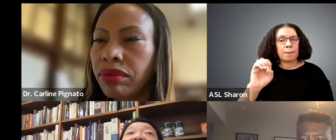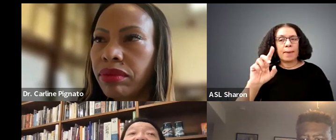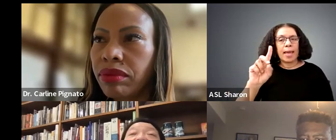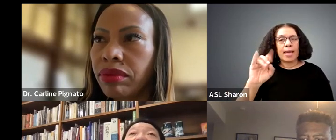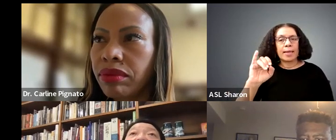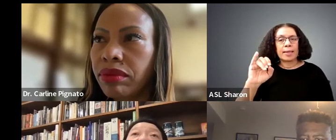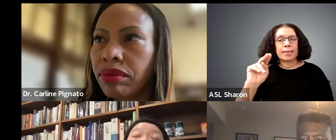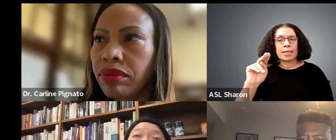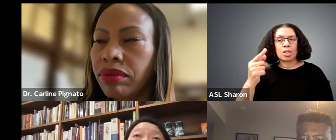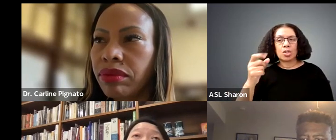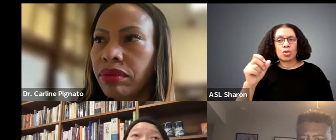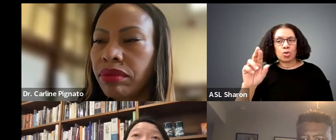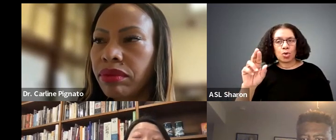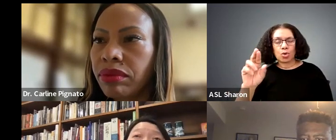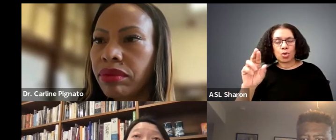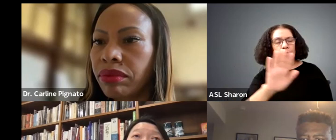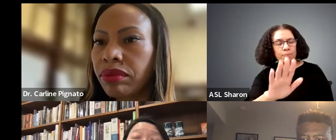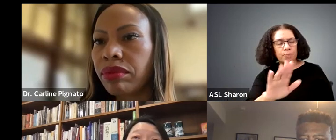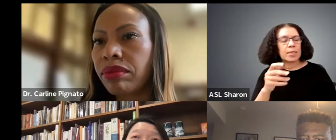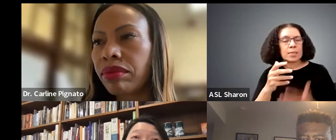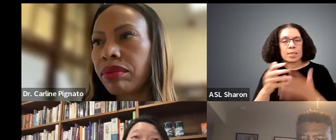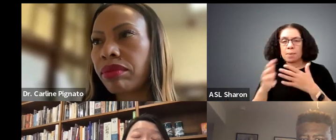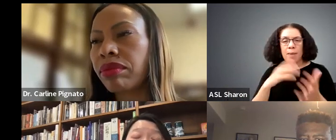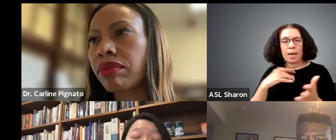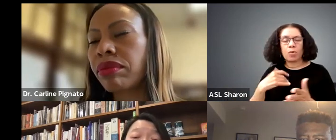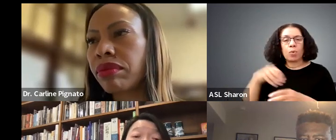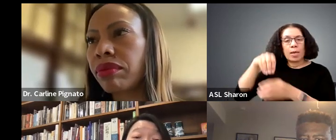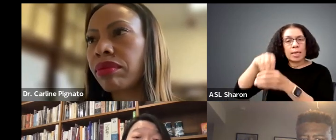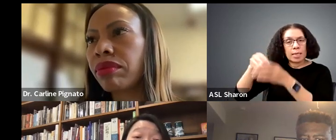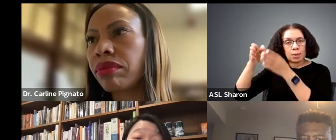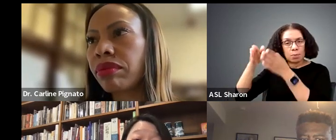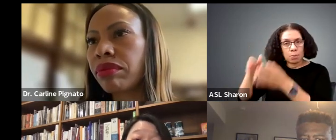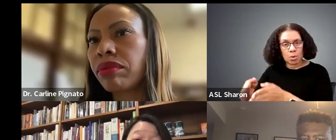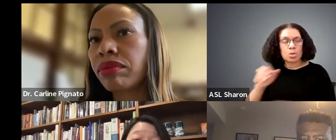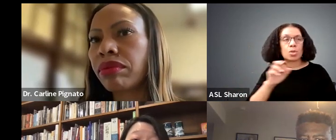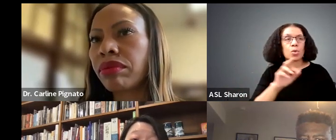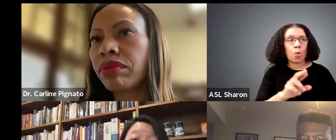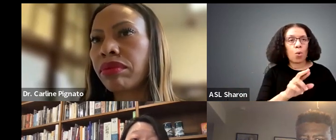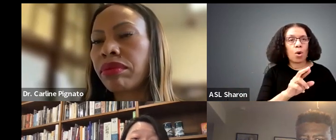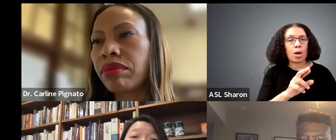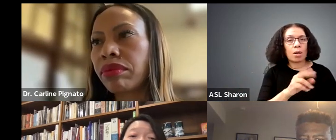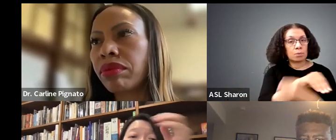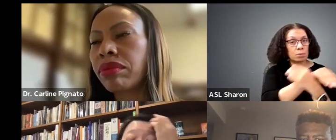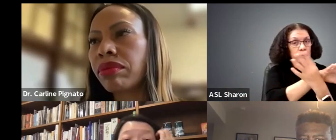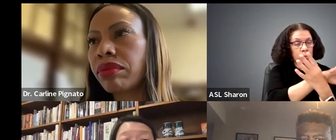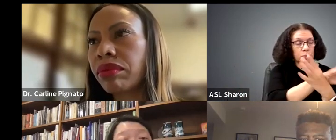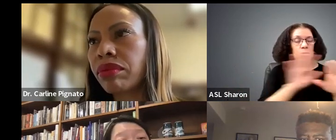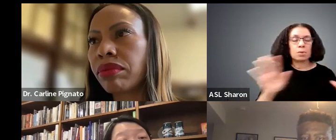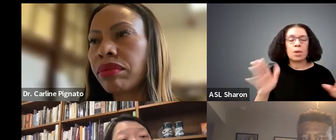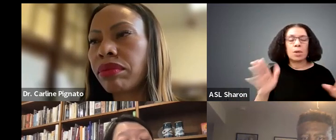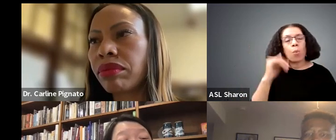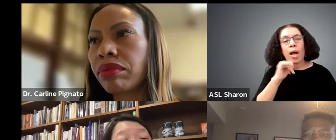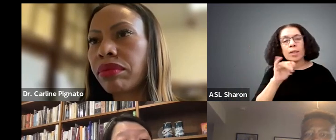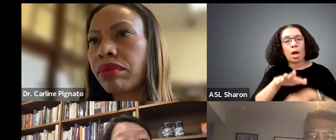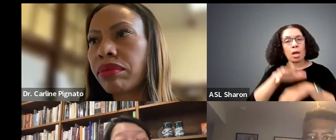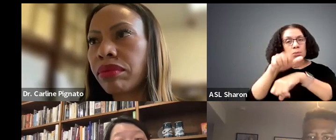Regardless of whether we're going to be in person or hybrid, we will still need to block the time. Why don't we go ahead and block the time,